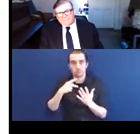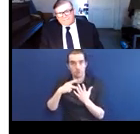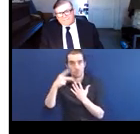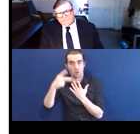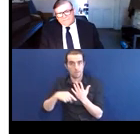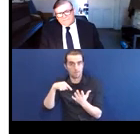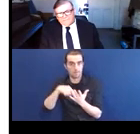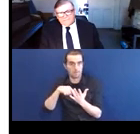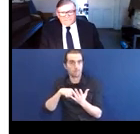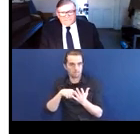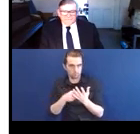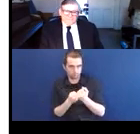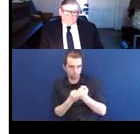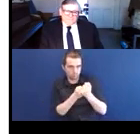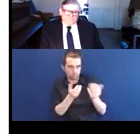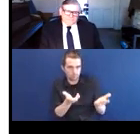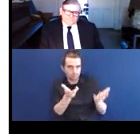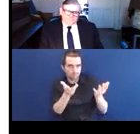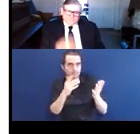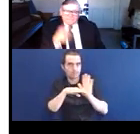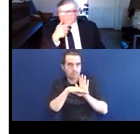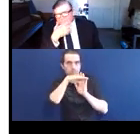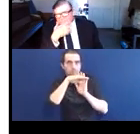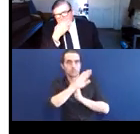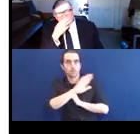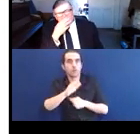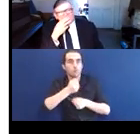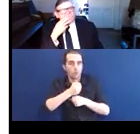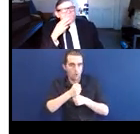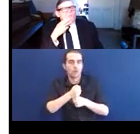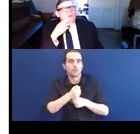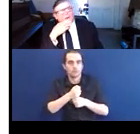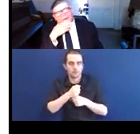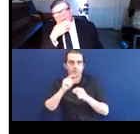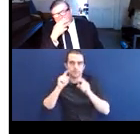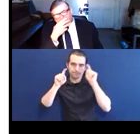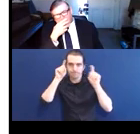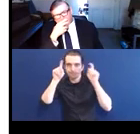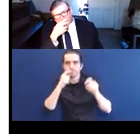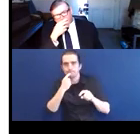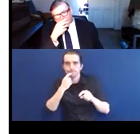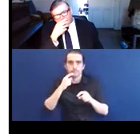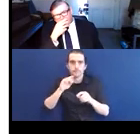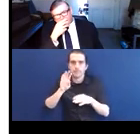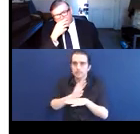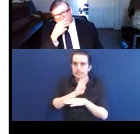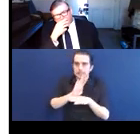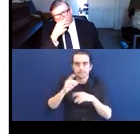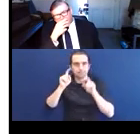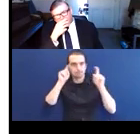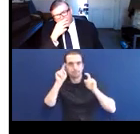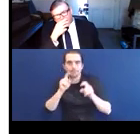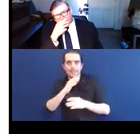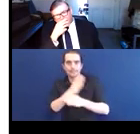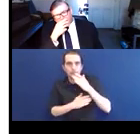very important. So gave livelihood activities and various other trainings and activities